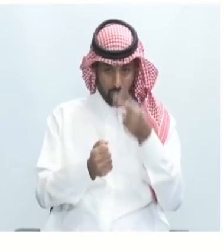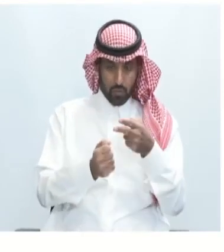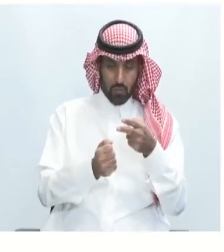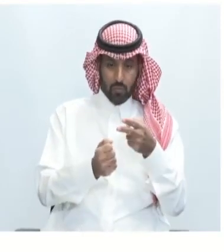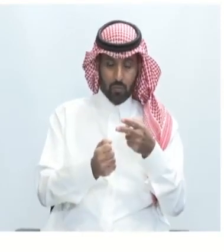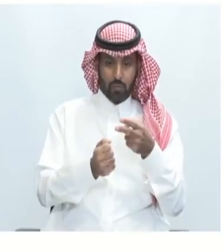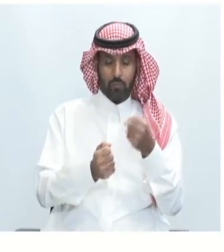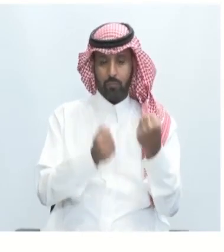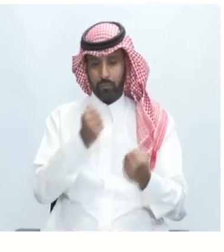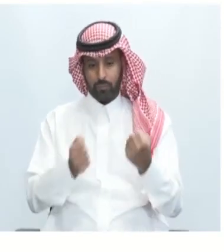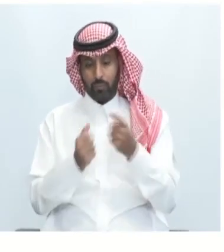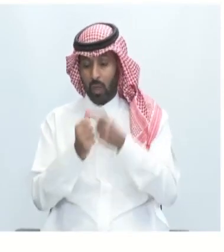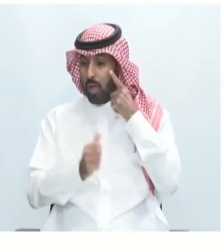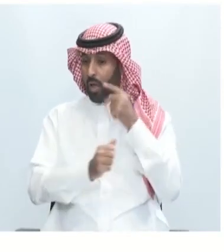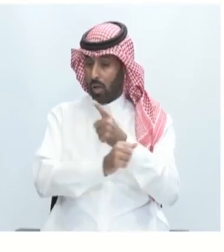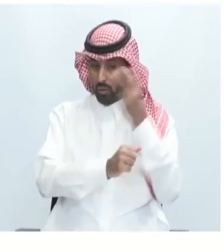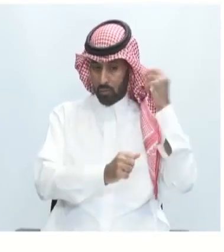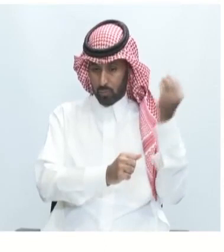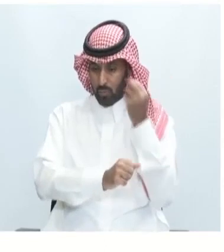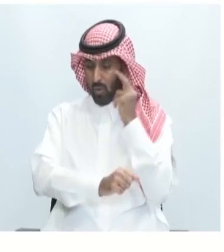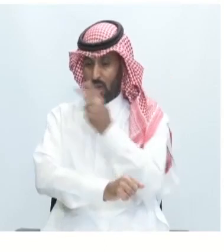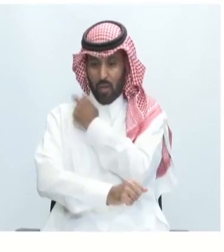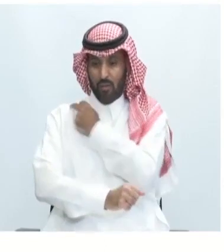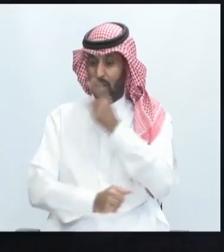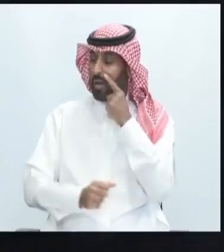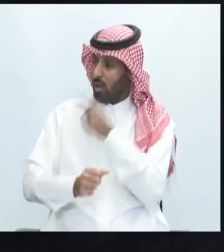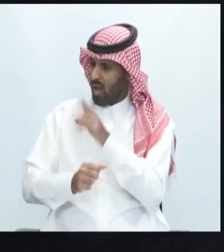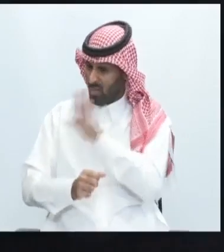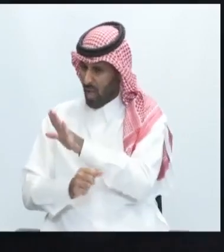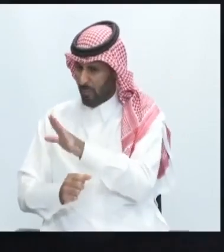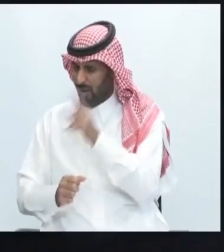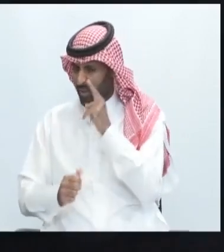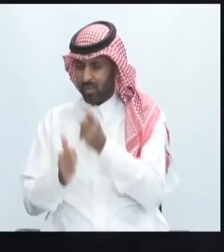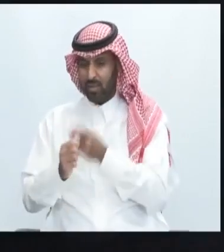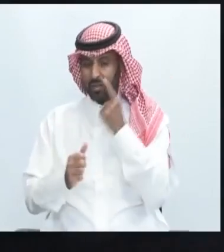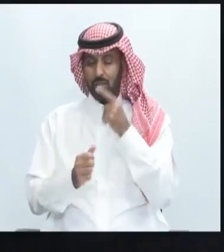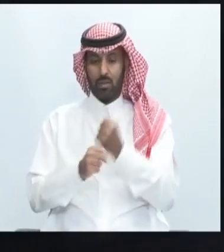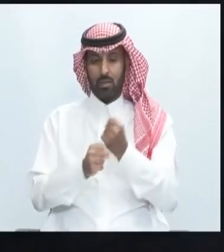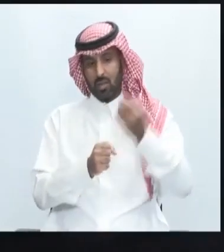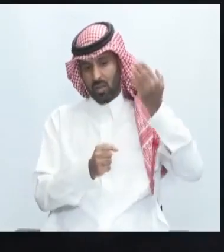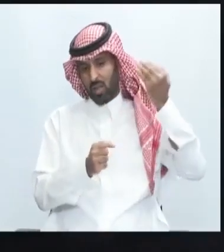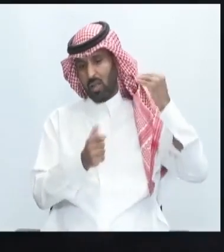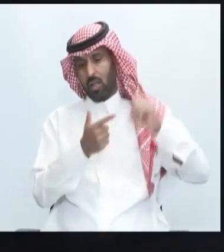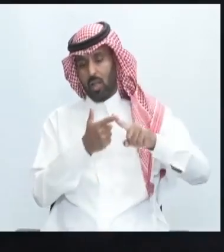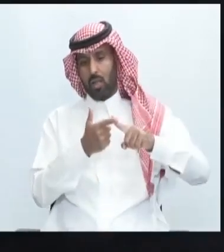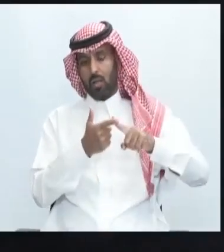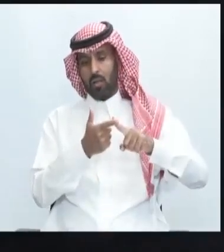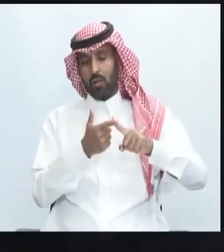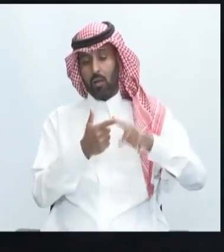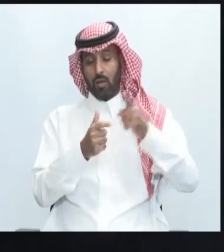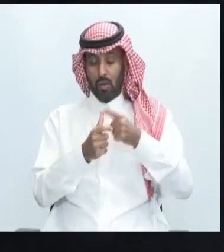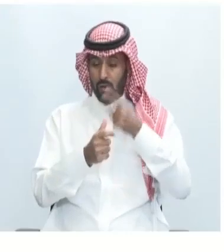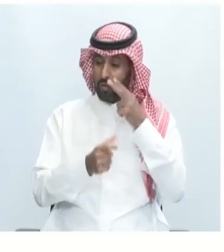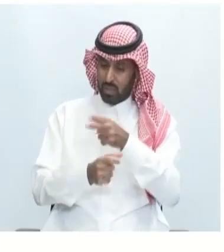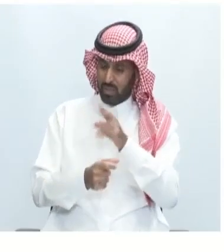the connecting word, the police officer stopped him. We use the past tense in the other event, when the